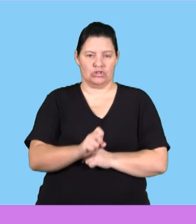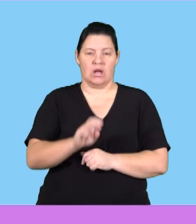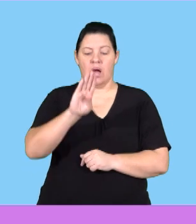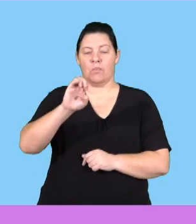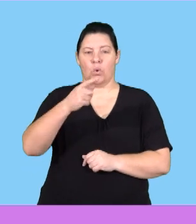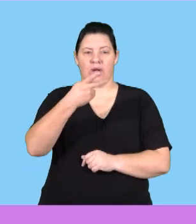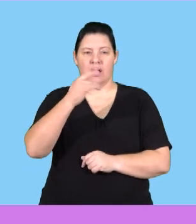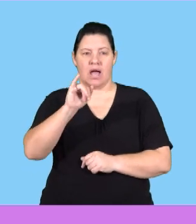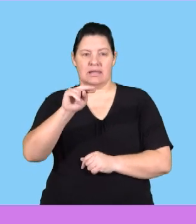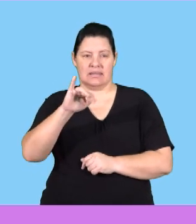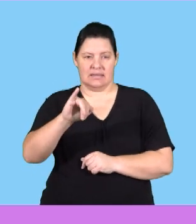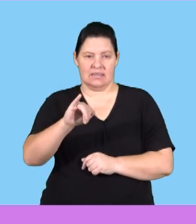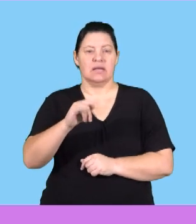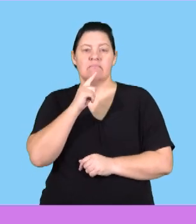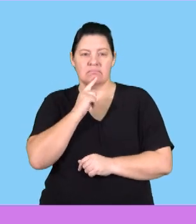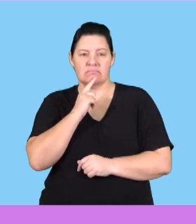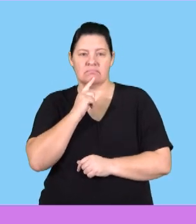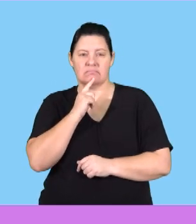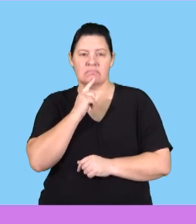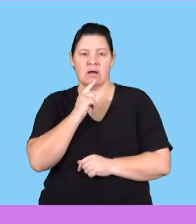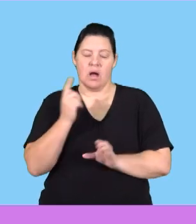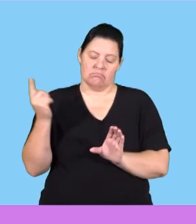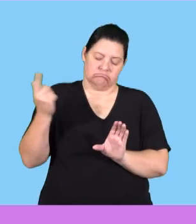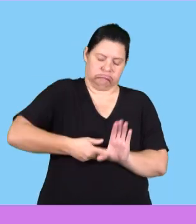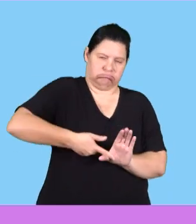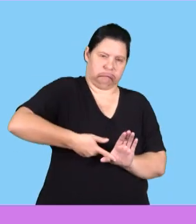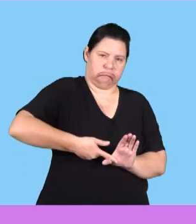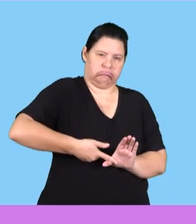question. Bongani has filled his car with